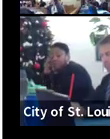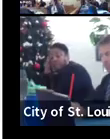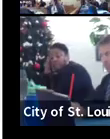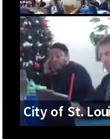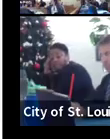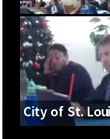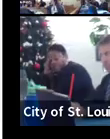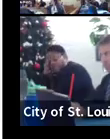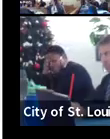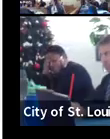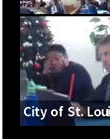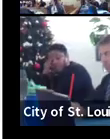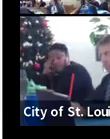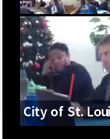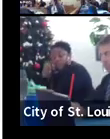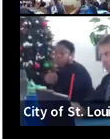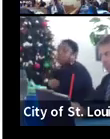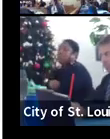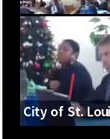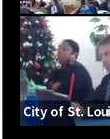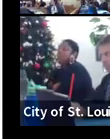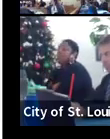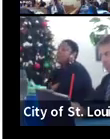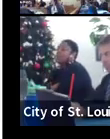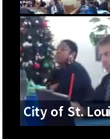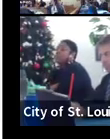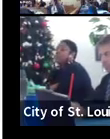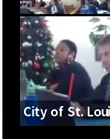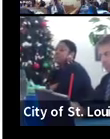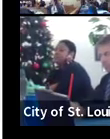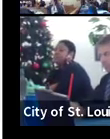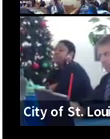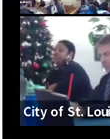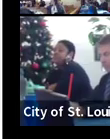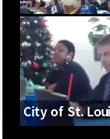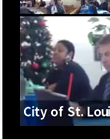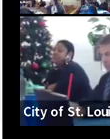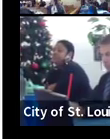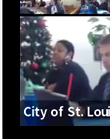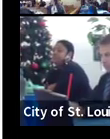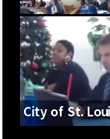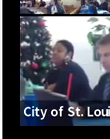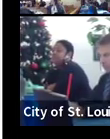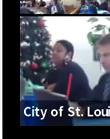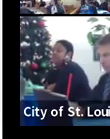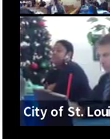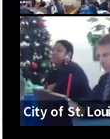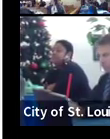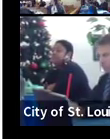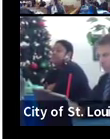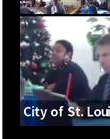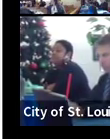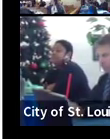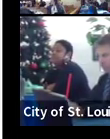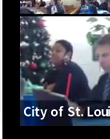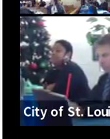path of disinvestment. The plan needs to be approved, financed, and implemented. It needs to